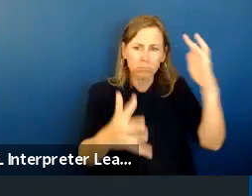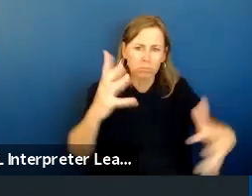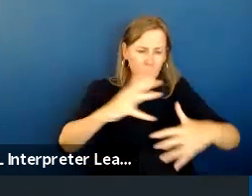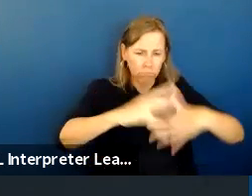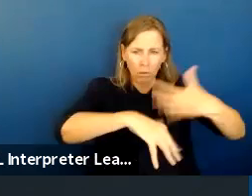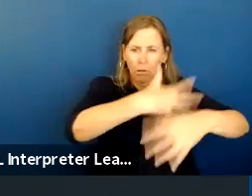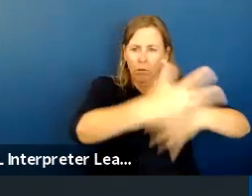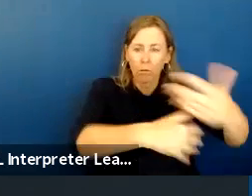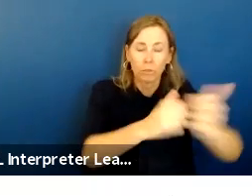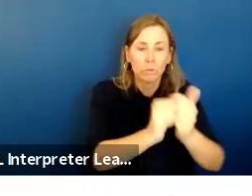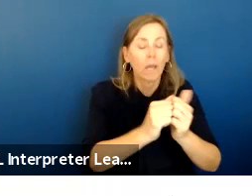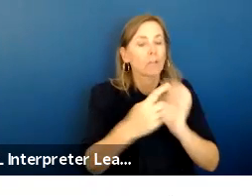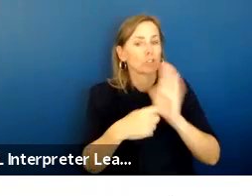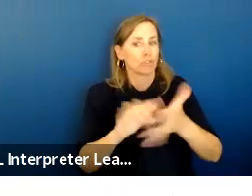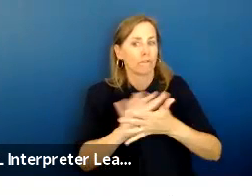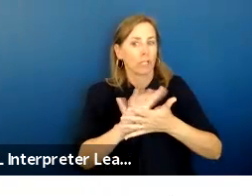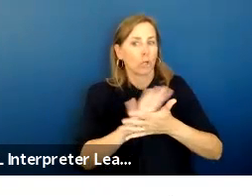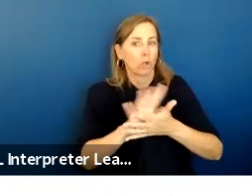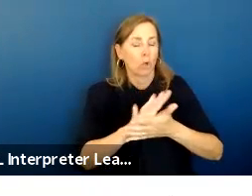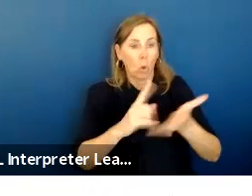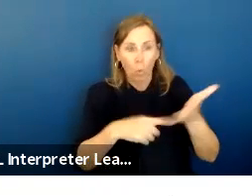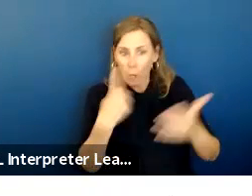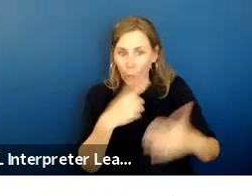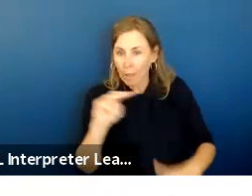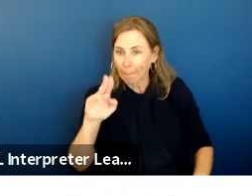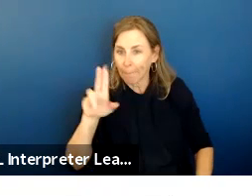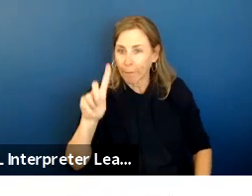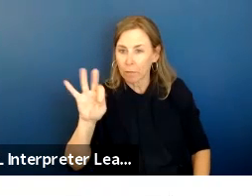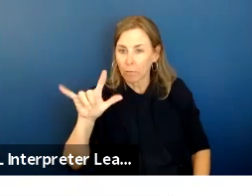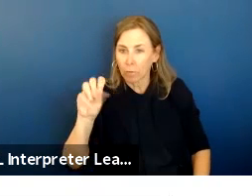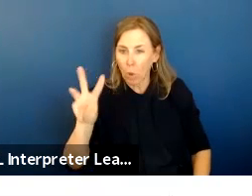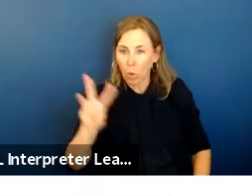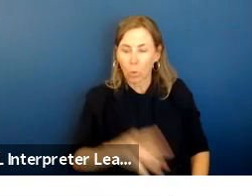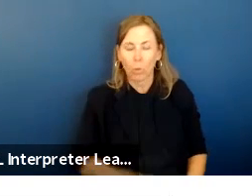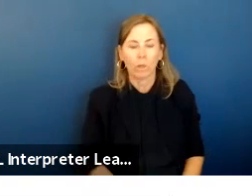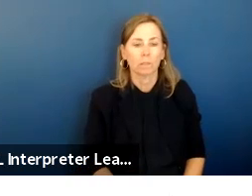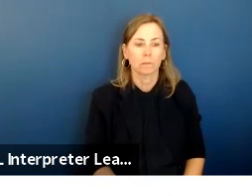slide that will kind of depict a mudflow for you.